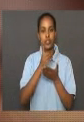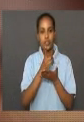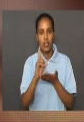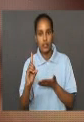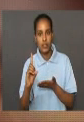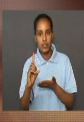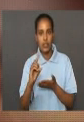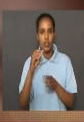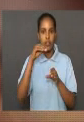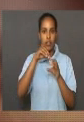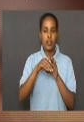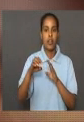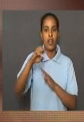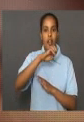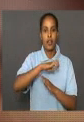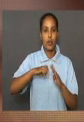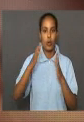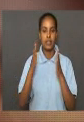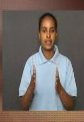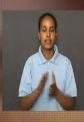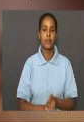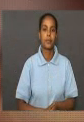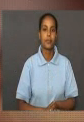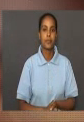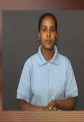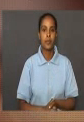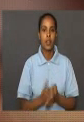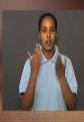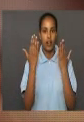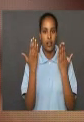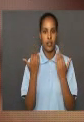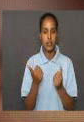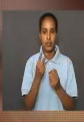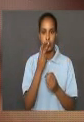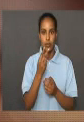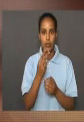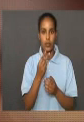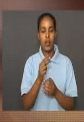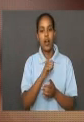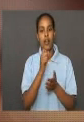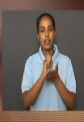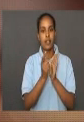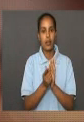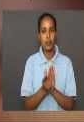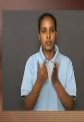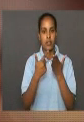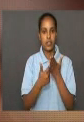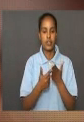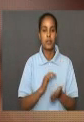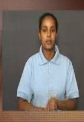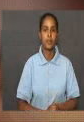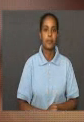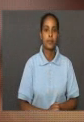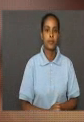discharged in electrolysis. Let us look at an example of this.